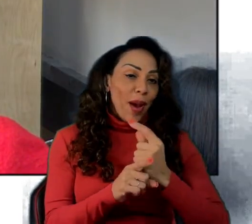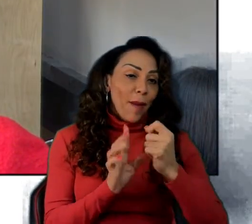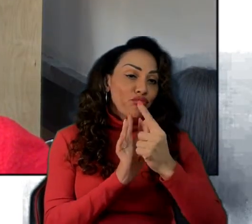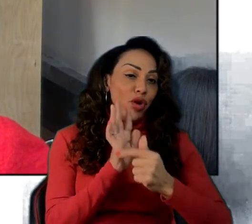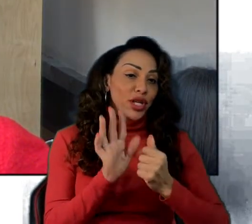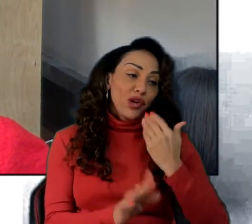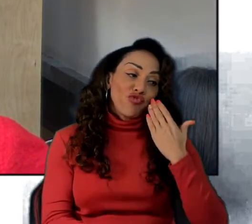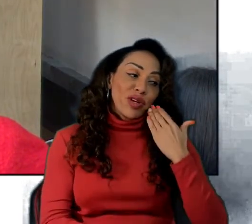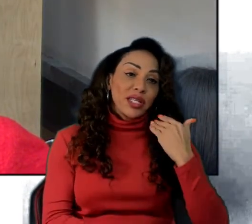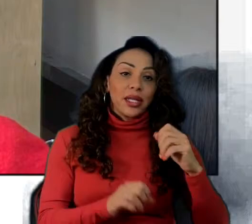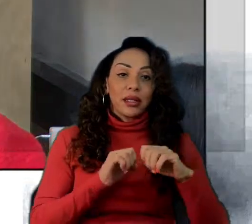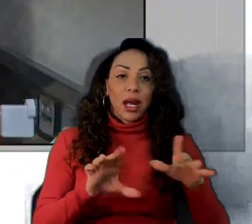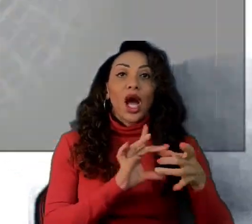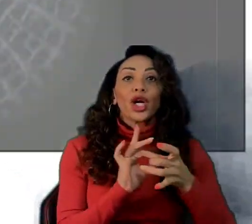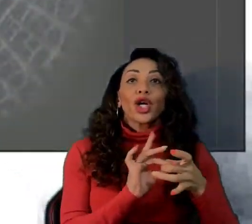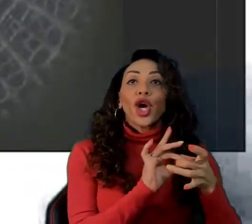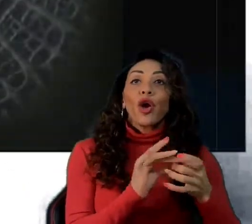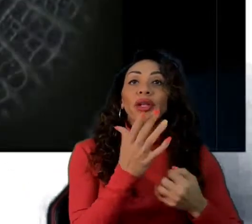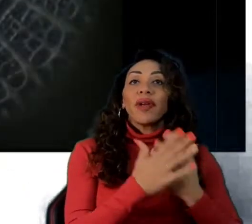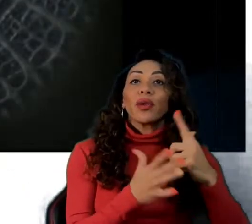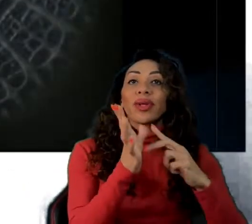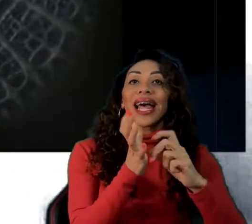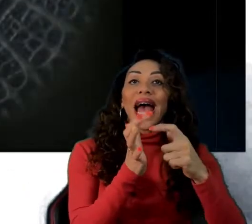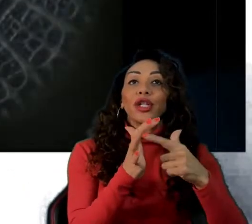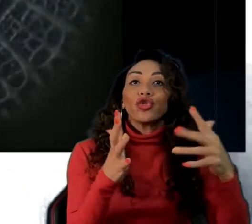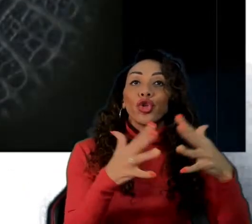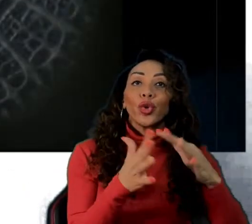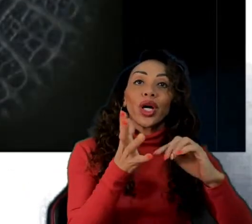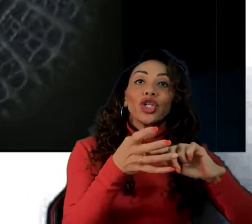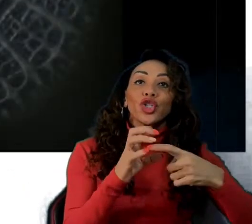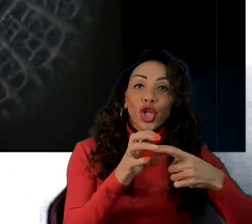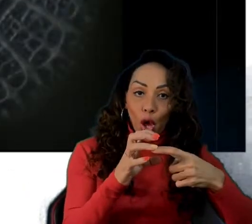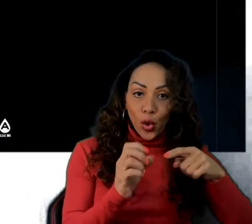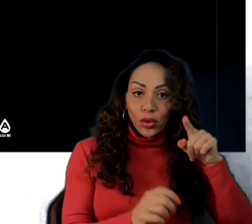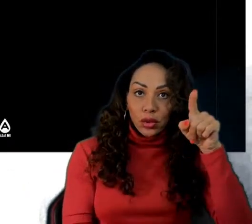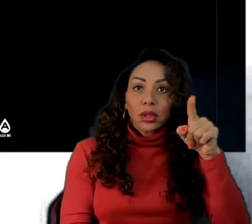which I co-developed with my collaborator, Andrew Stone. And